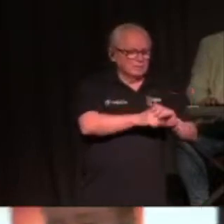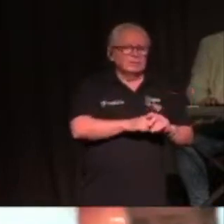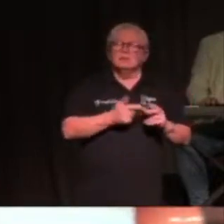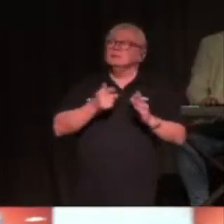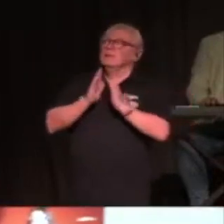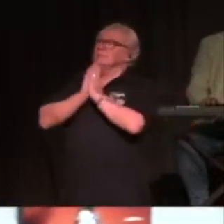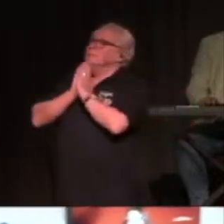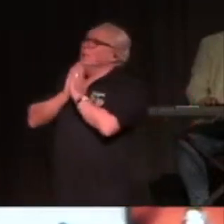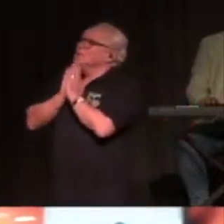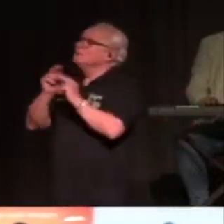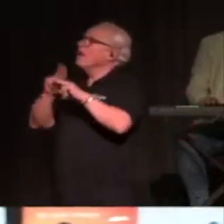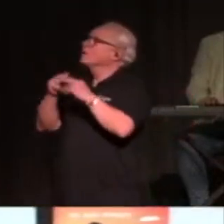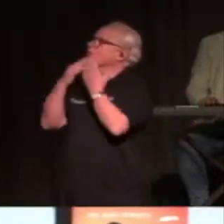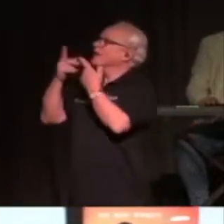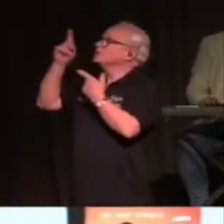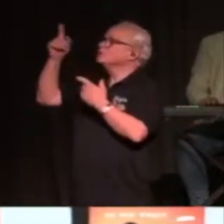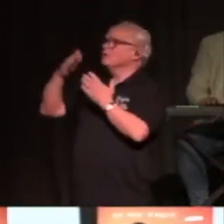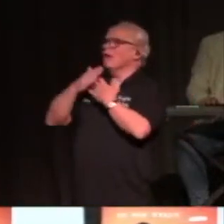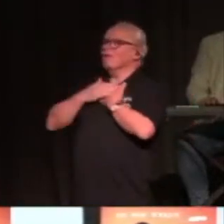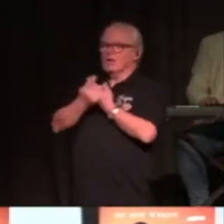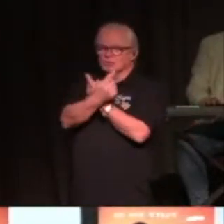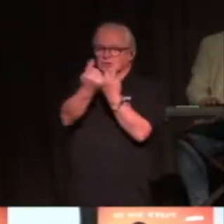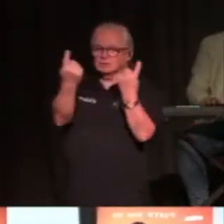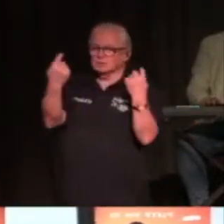Father, we thank you for loving us.